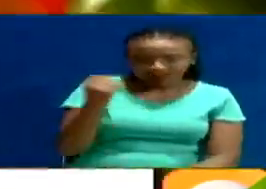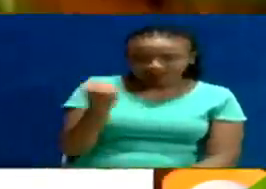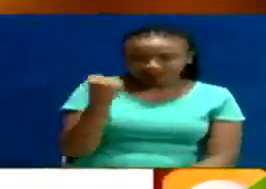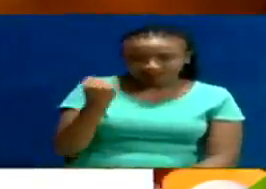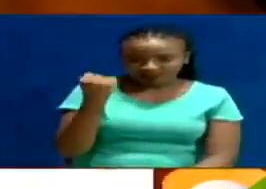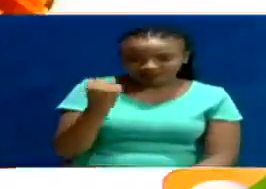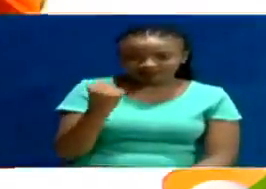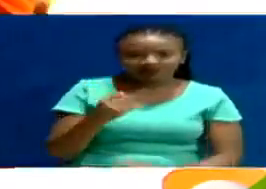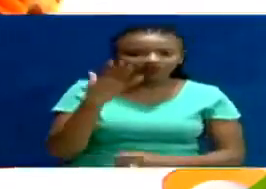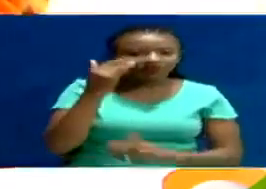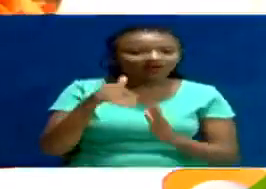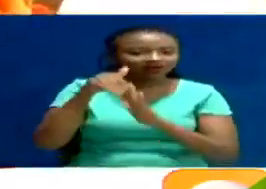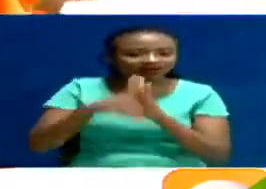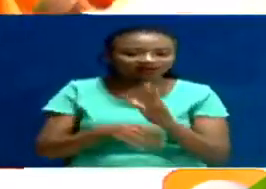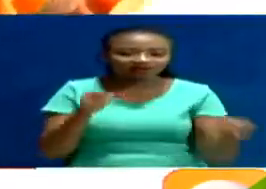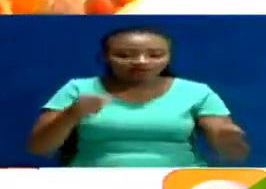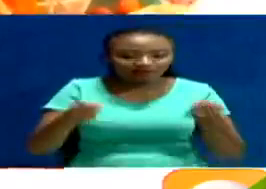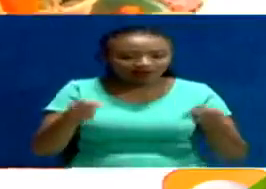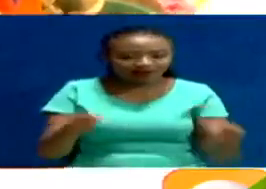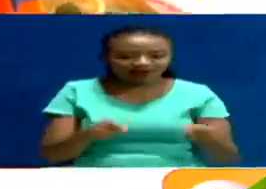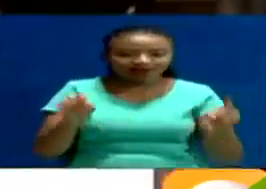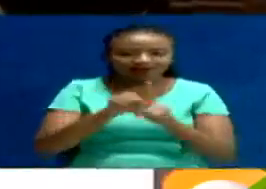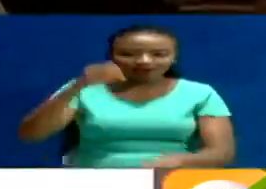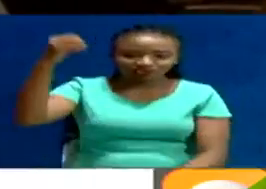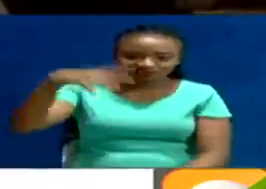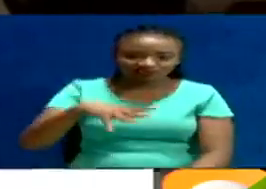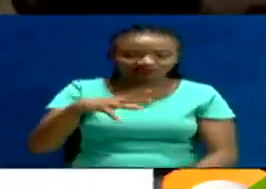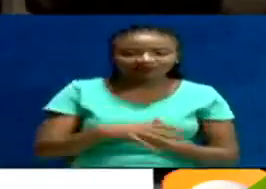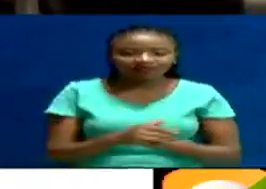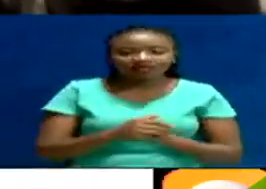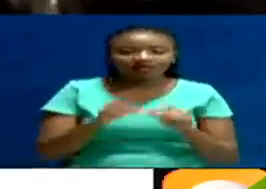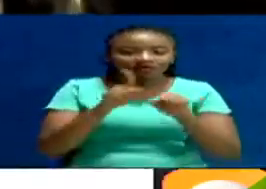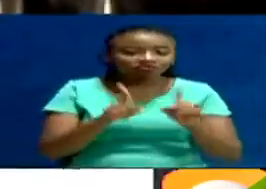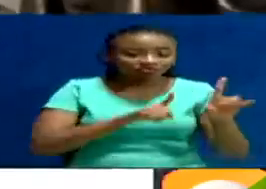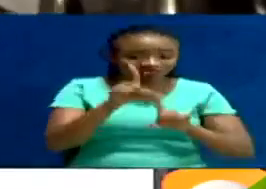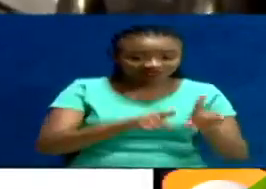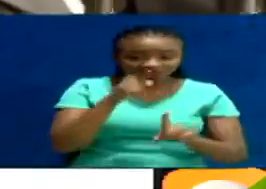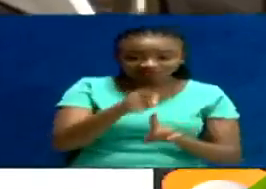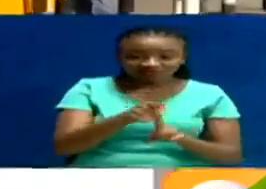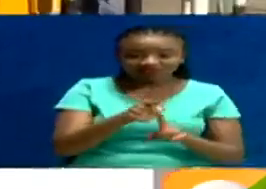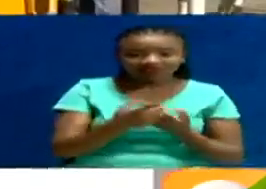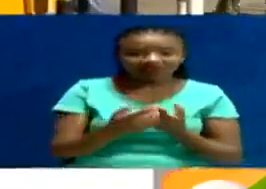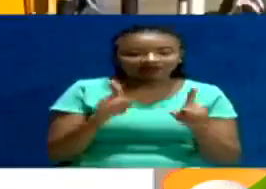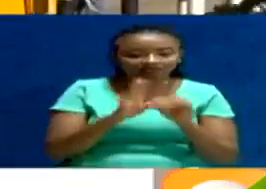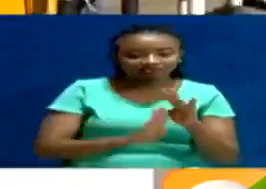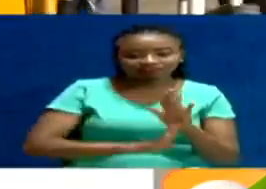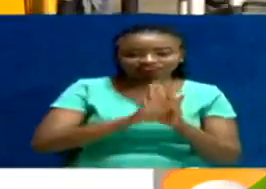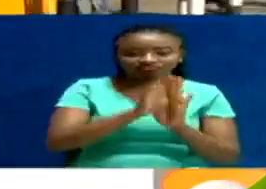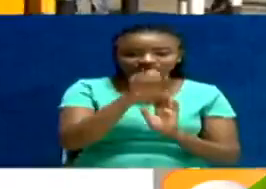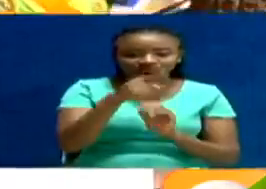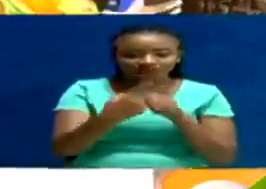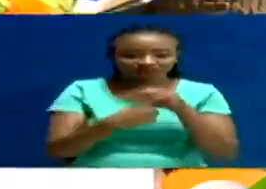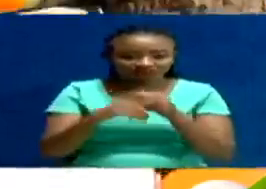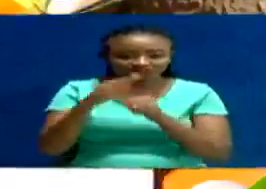May 2021, attributed to decrease in prices of charcoal and electricity. Transport index, on the other hand, increased